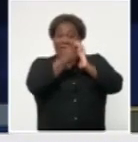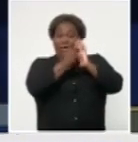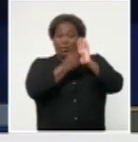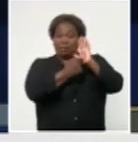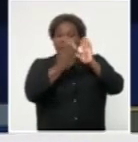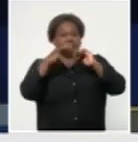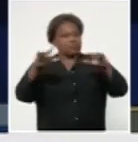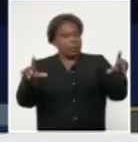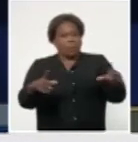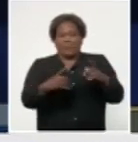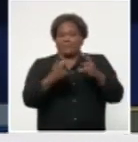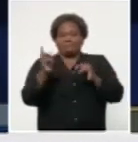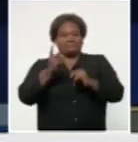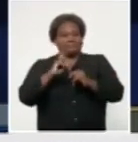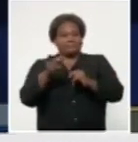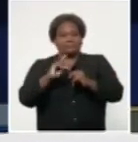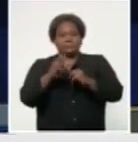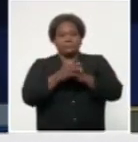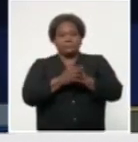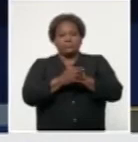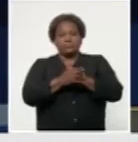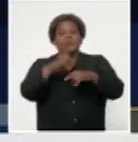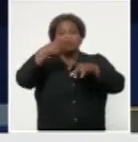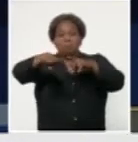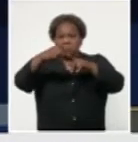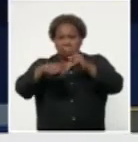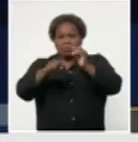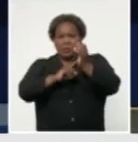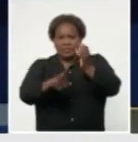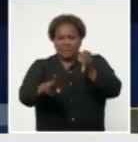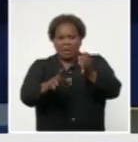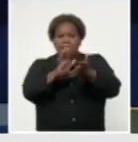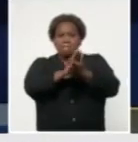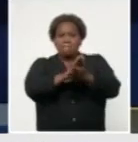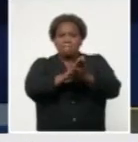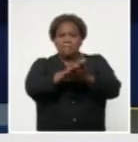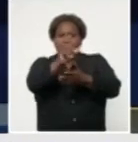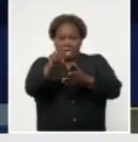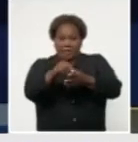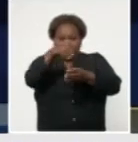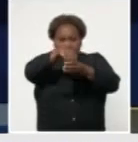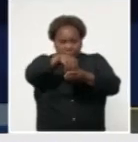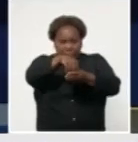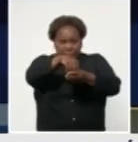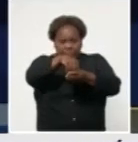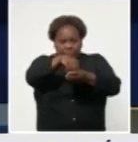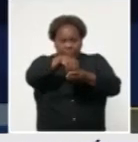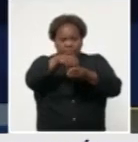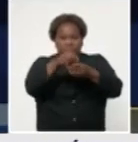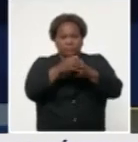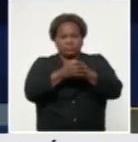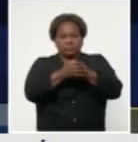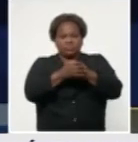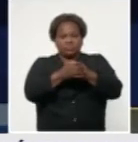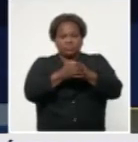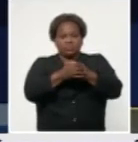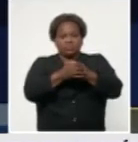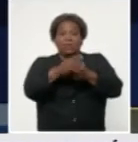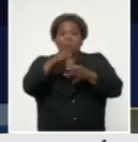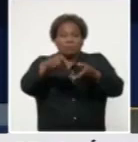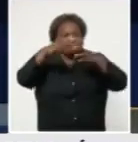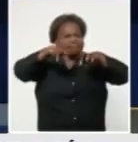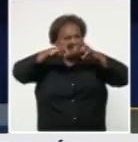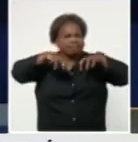new cases, however. The number of positive cases that we have had over the last 15